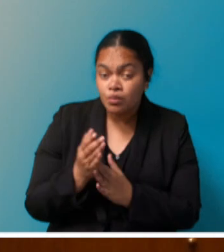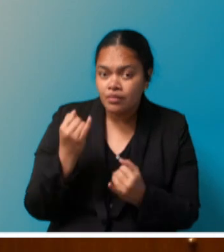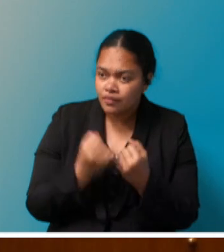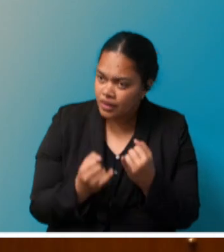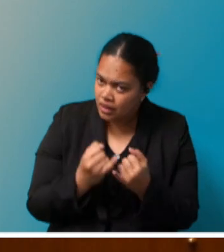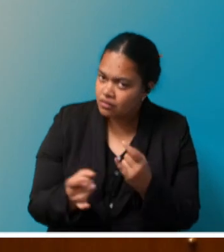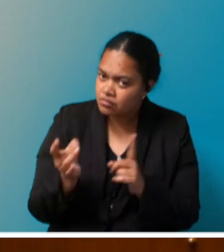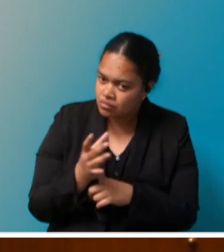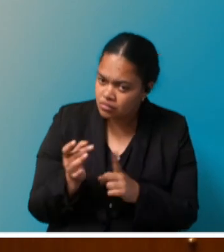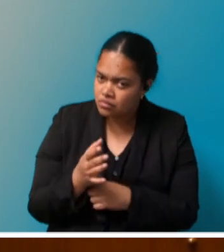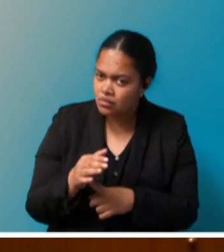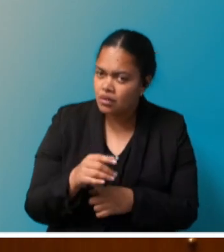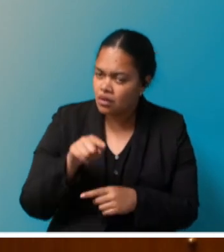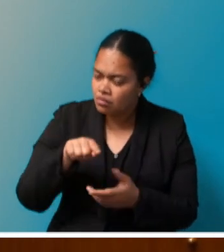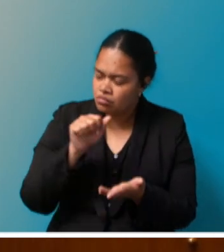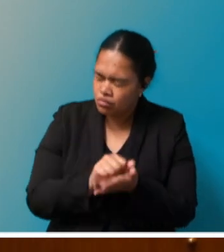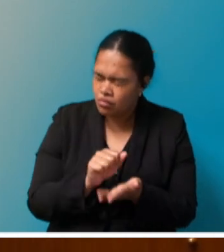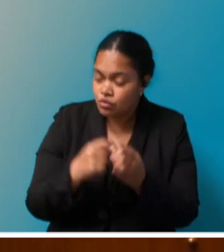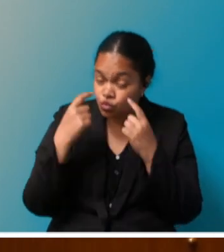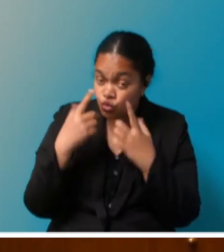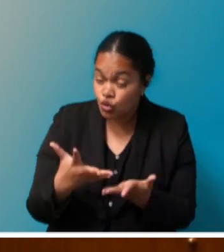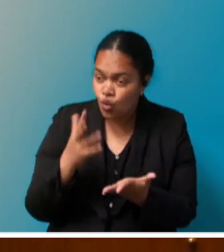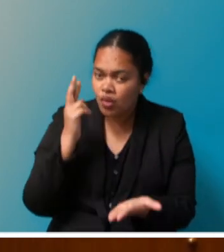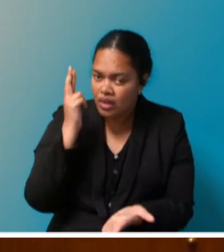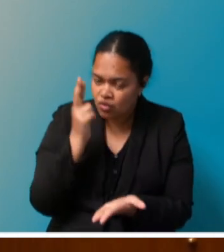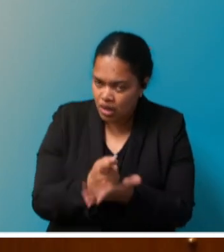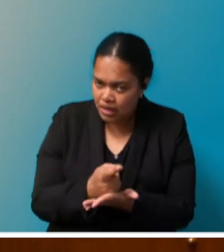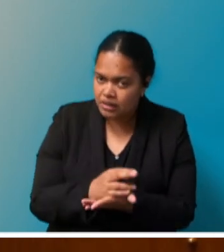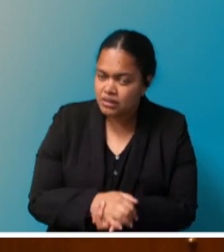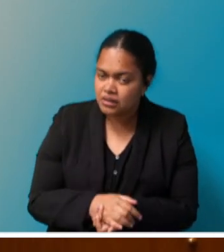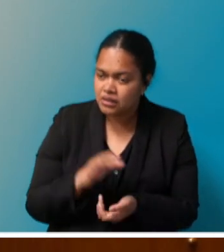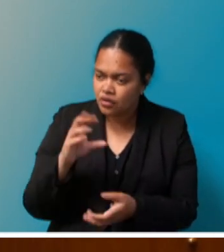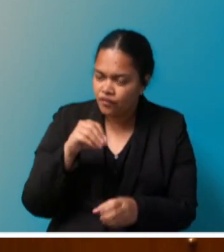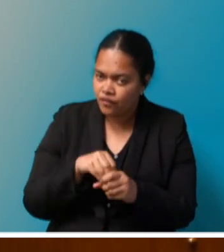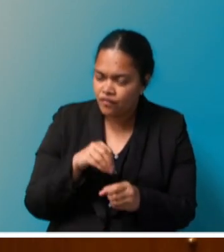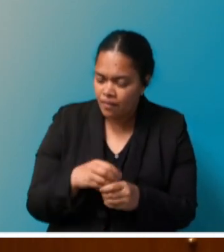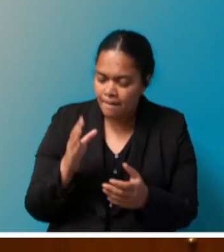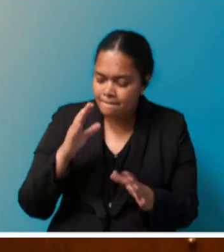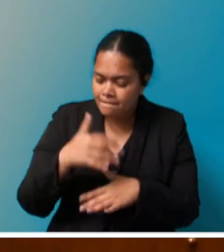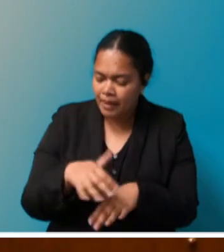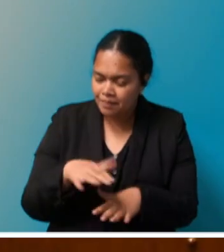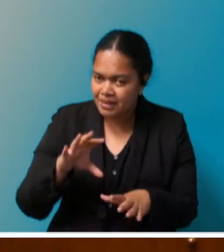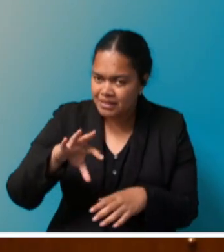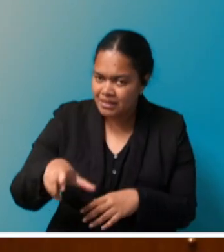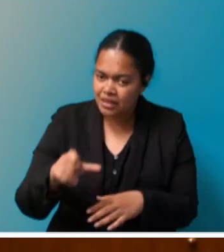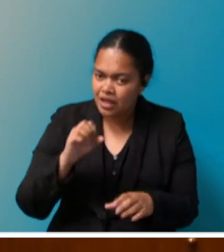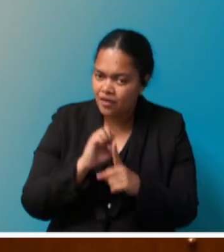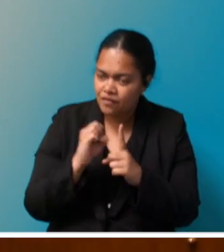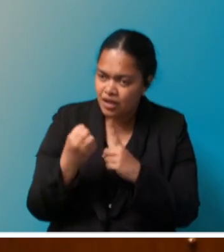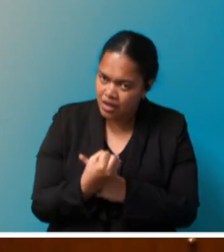that accurately reflect the realities of the evolving public sector environment and establish